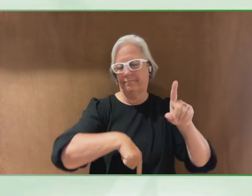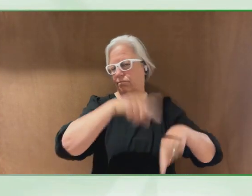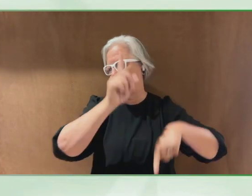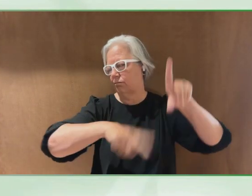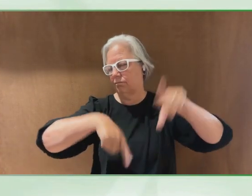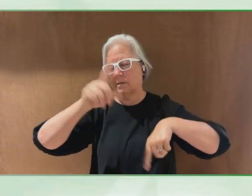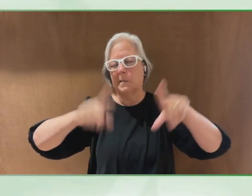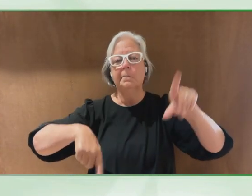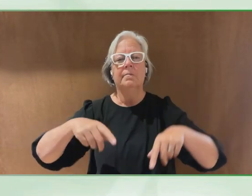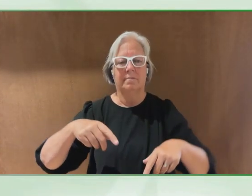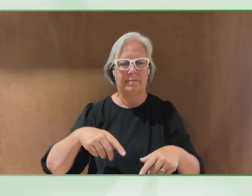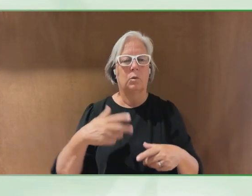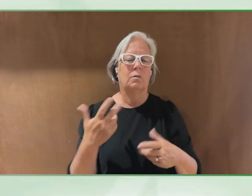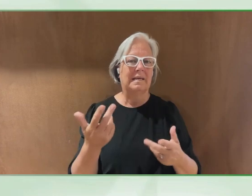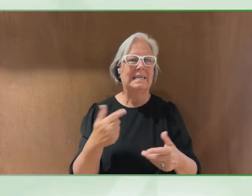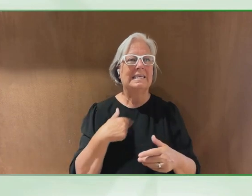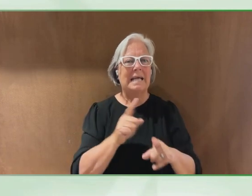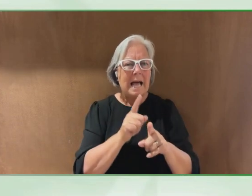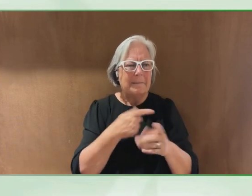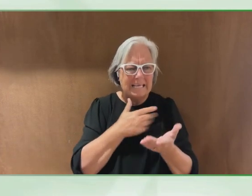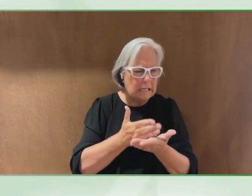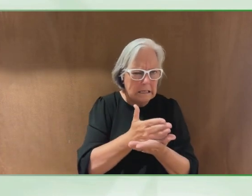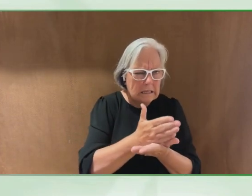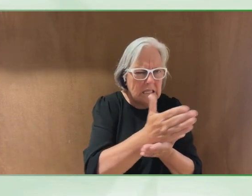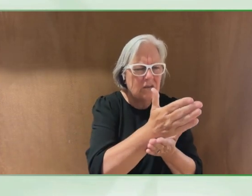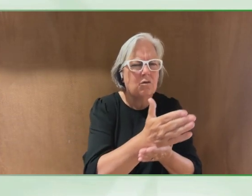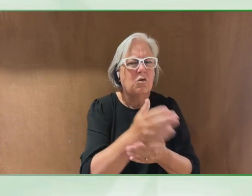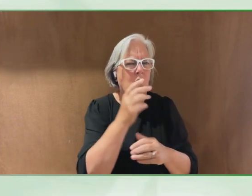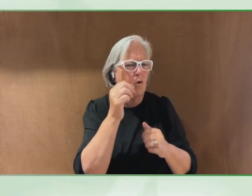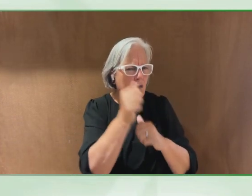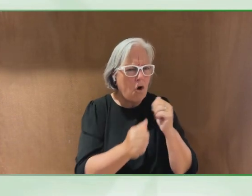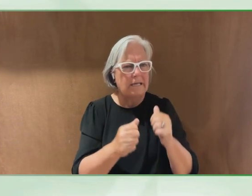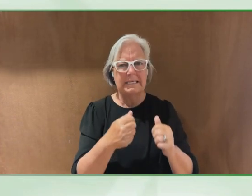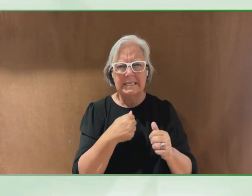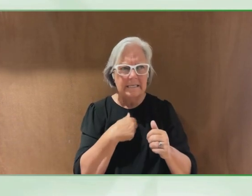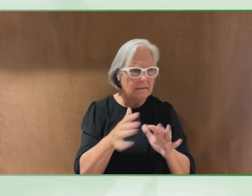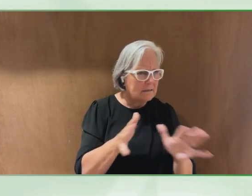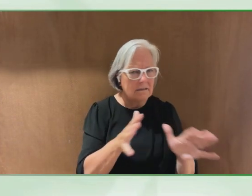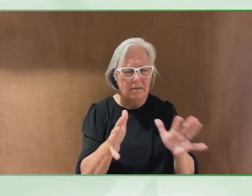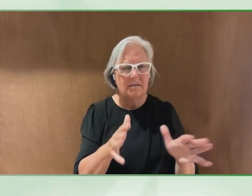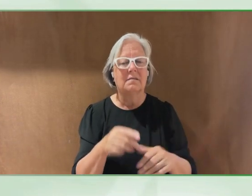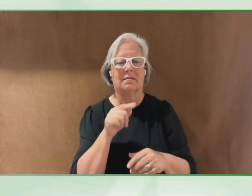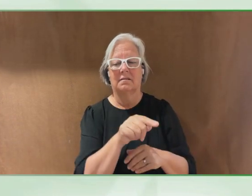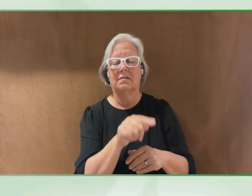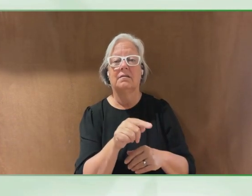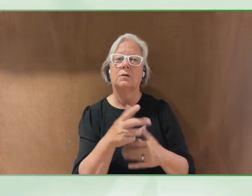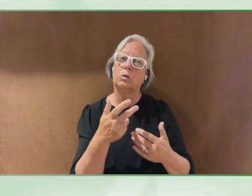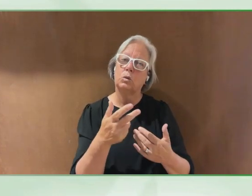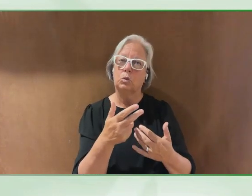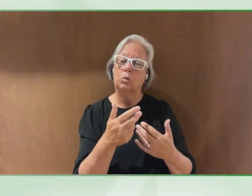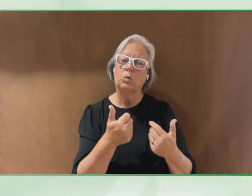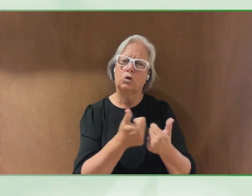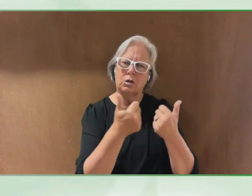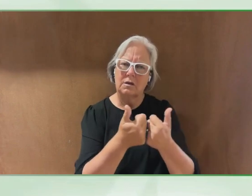to be able to understand and navigate the world provides a unique set of challenges, but also opportunities